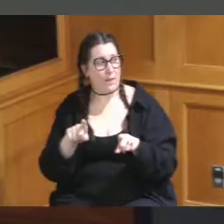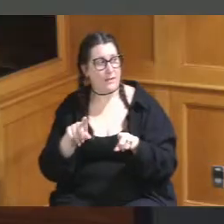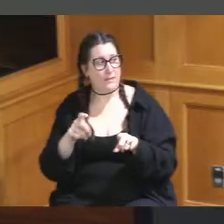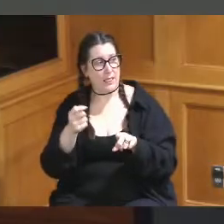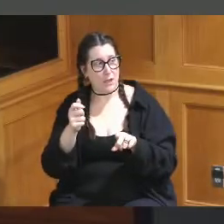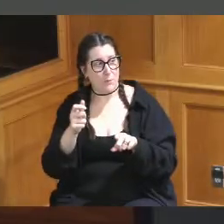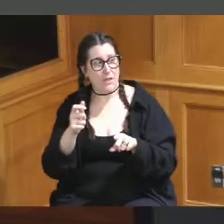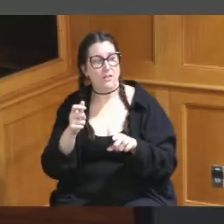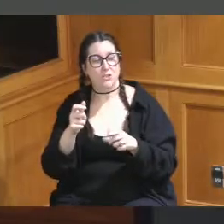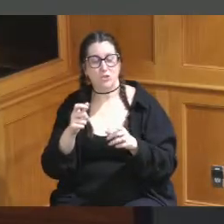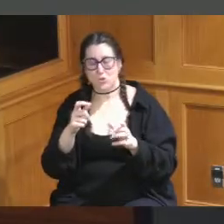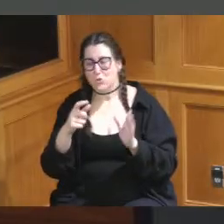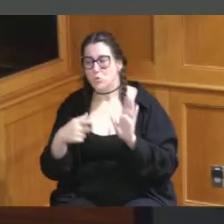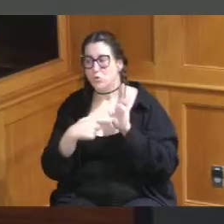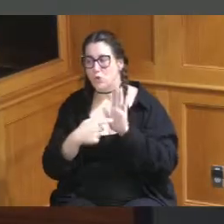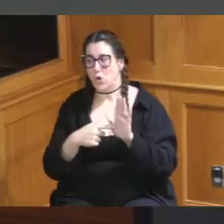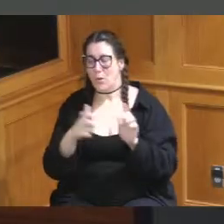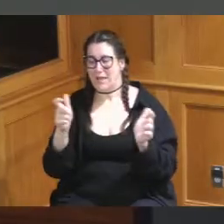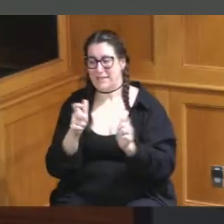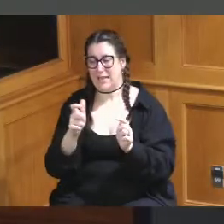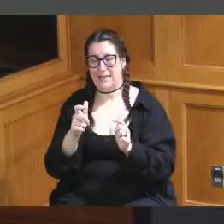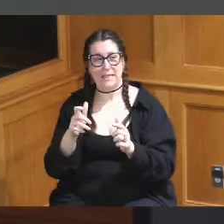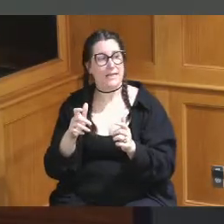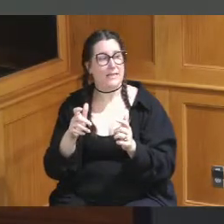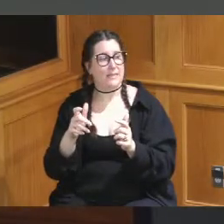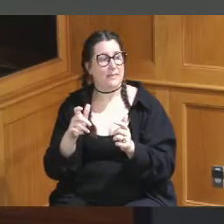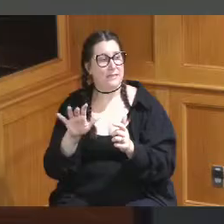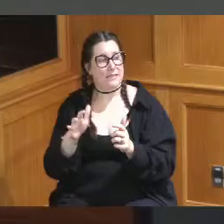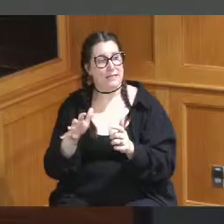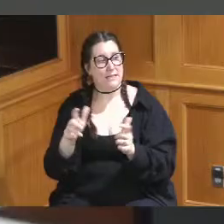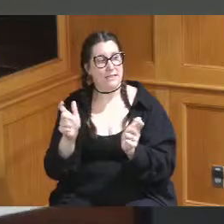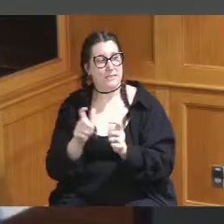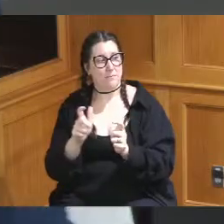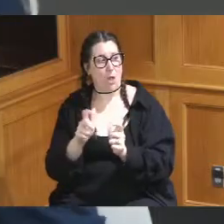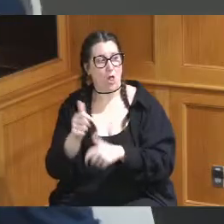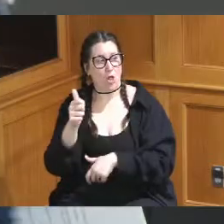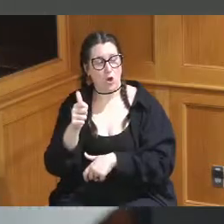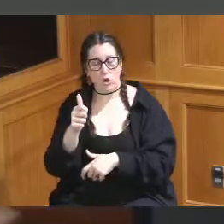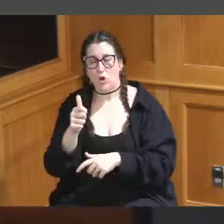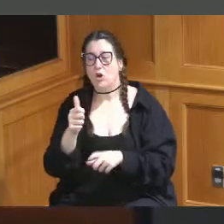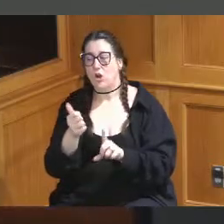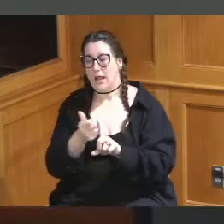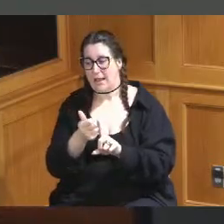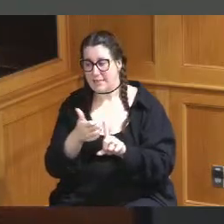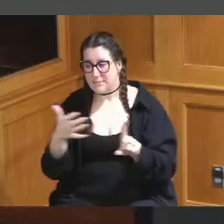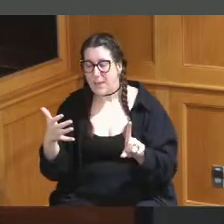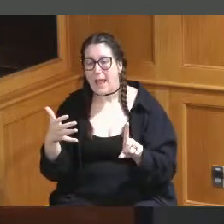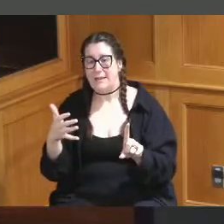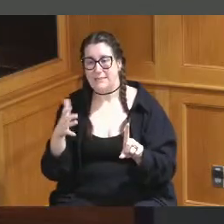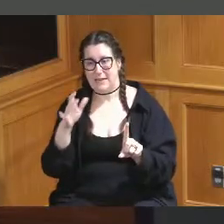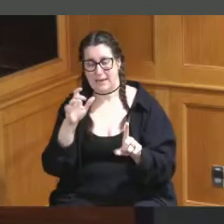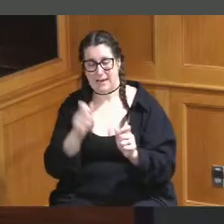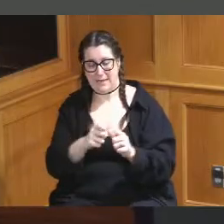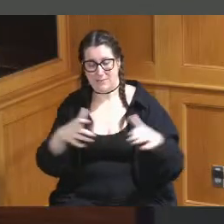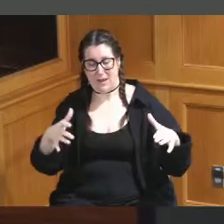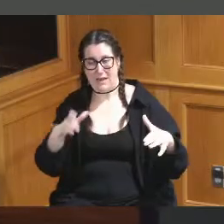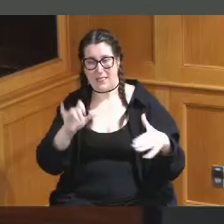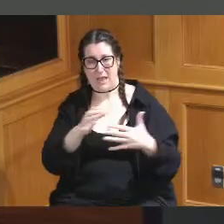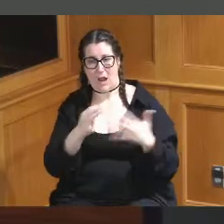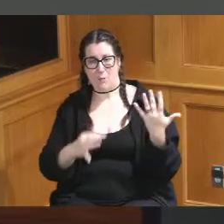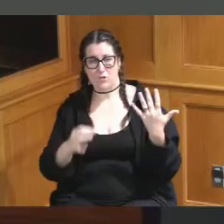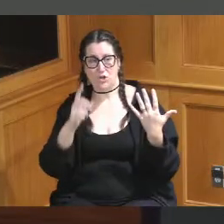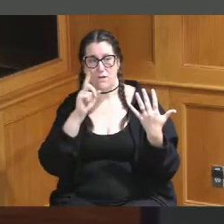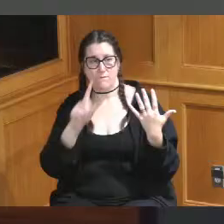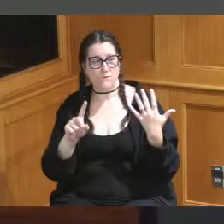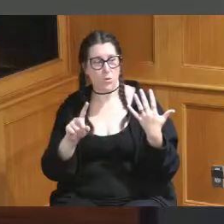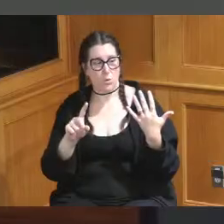a slightly smaller area of initial purchase, expanding our option for a